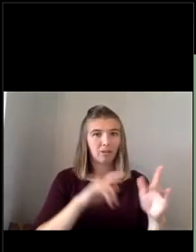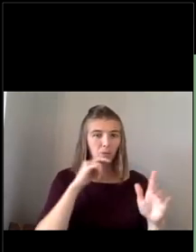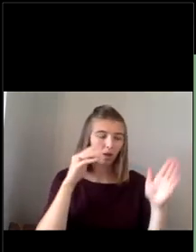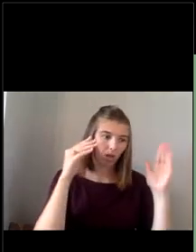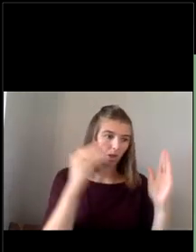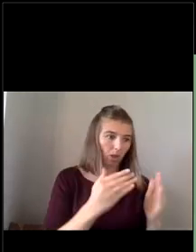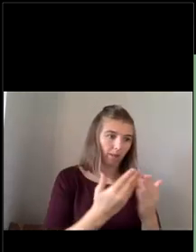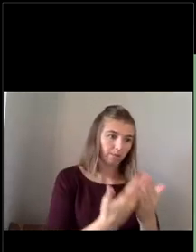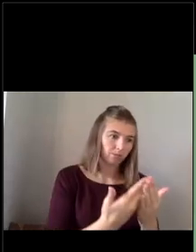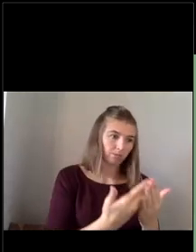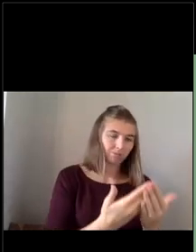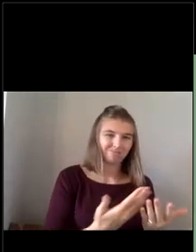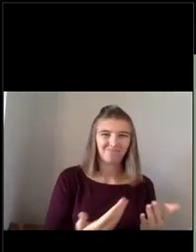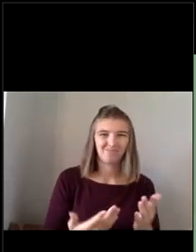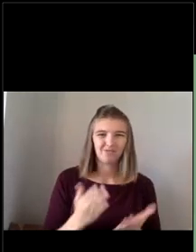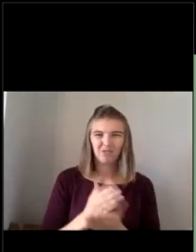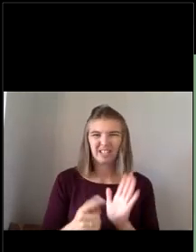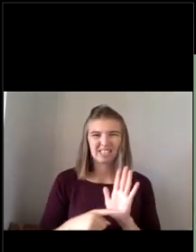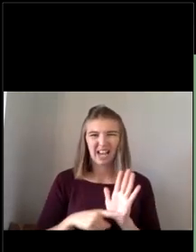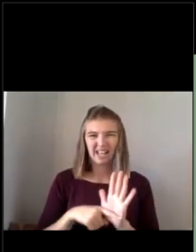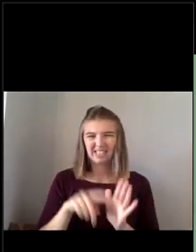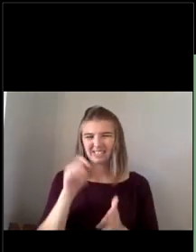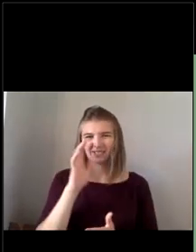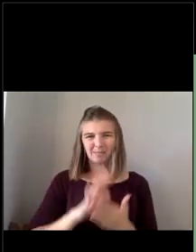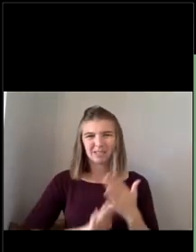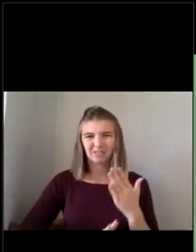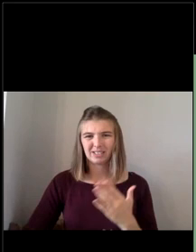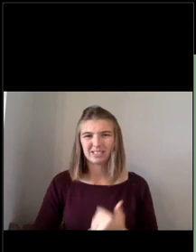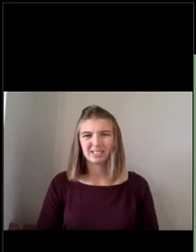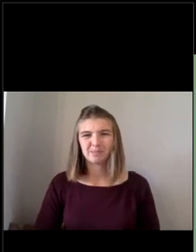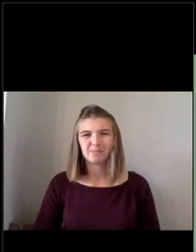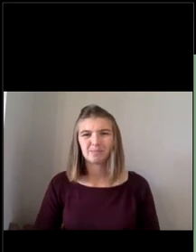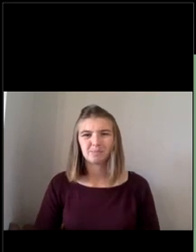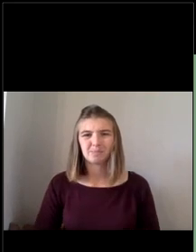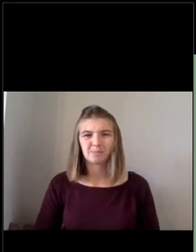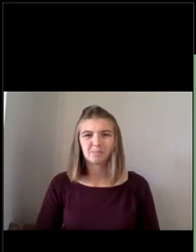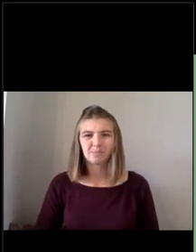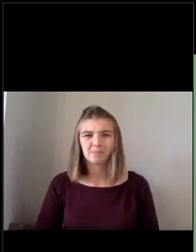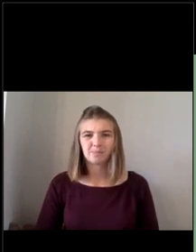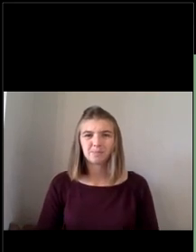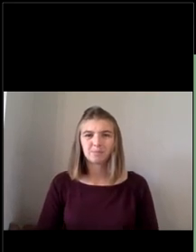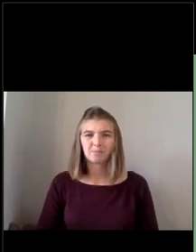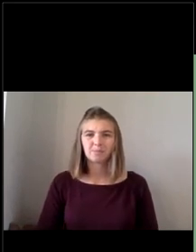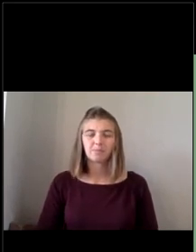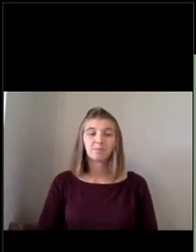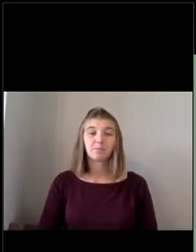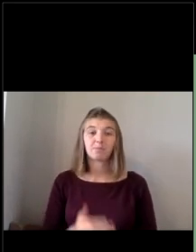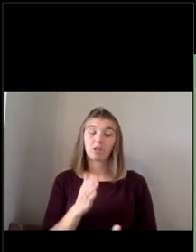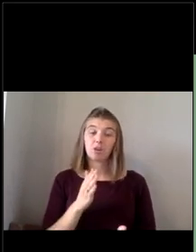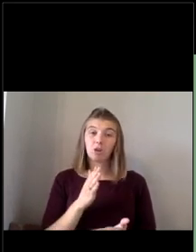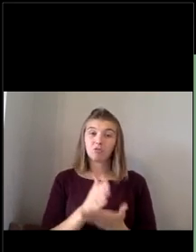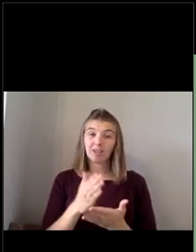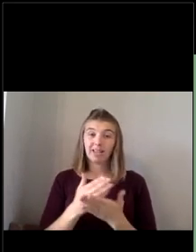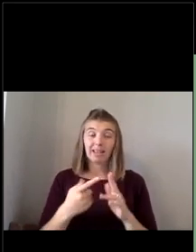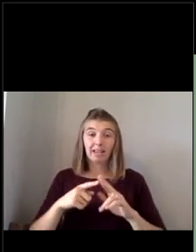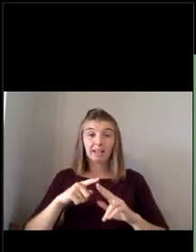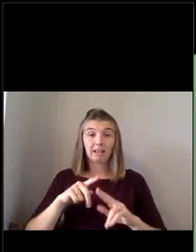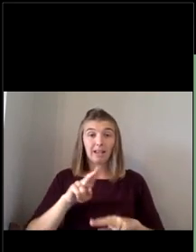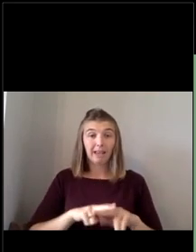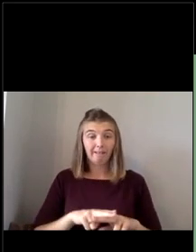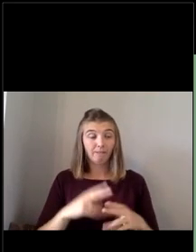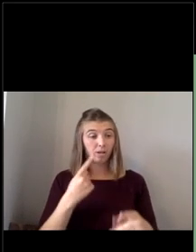So, you know, engagement with diversity can no longer be avoided if we are to deal with isolation effectively.